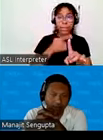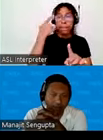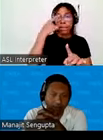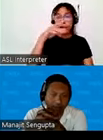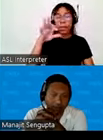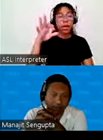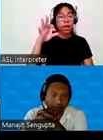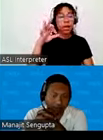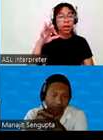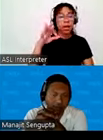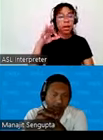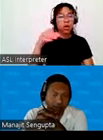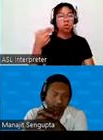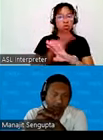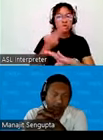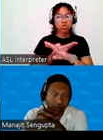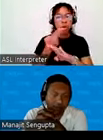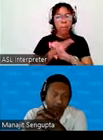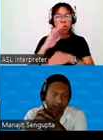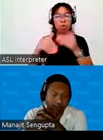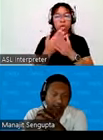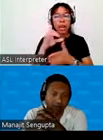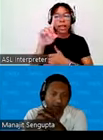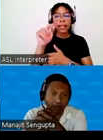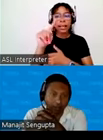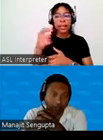adding additional years so that our data set will cover